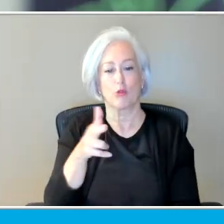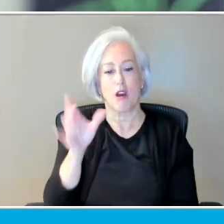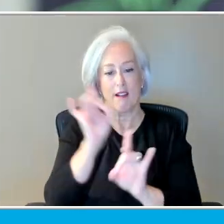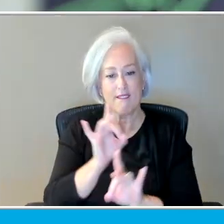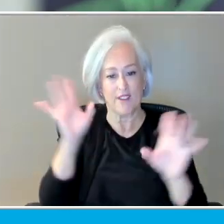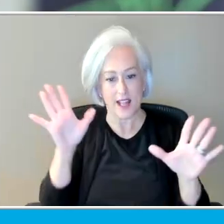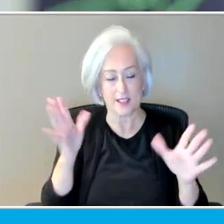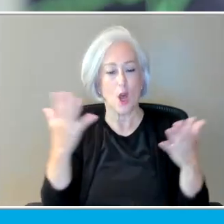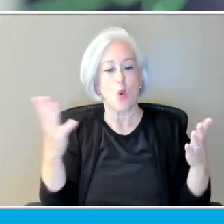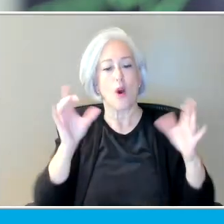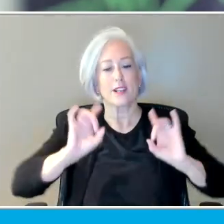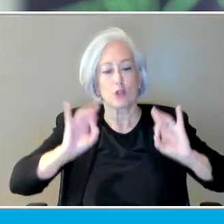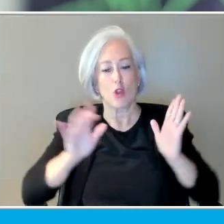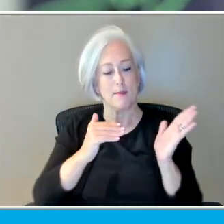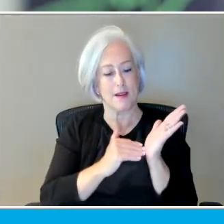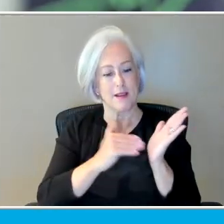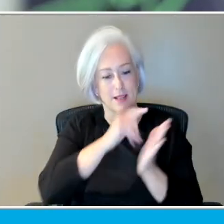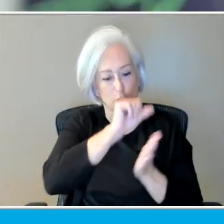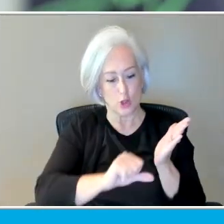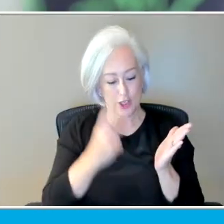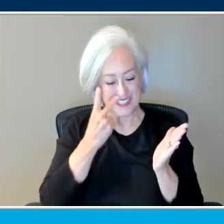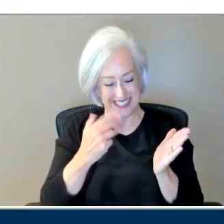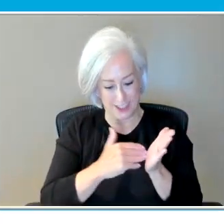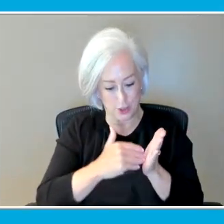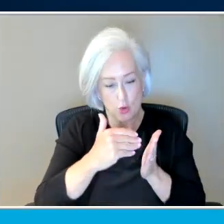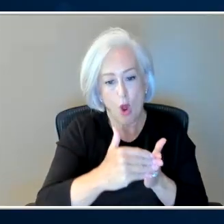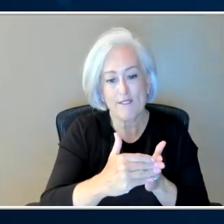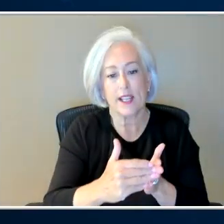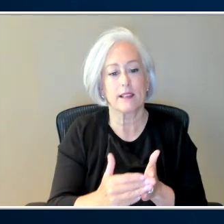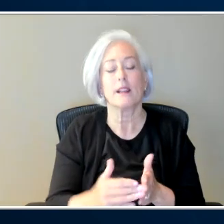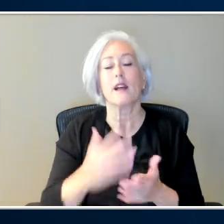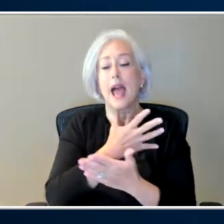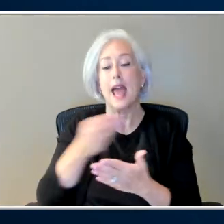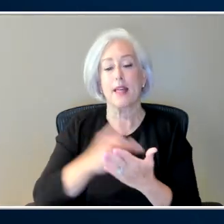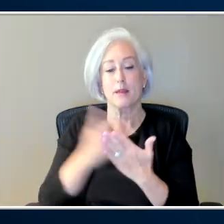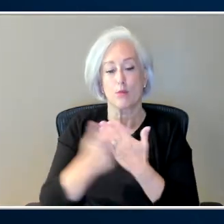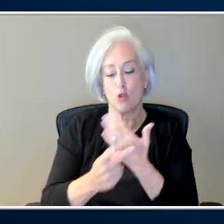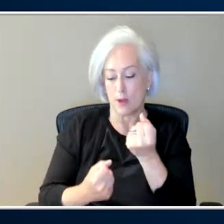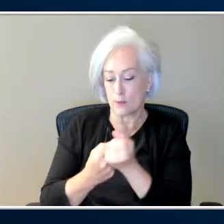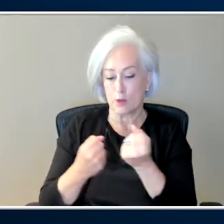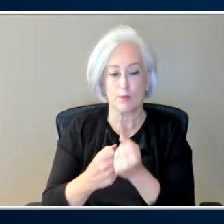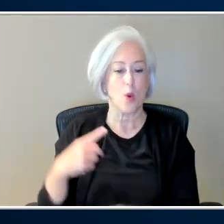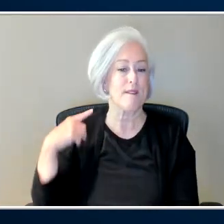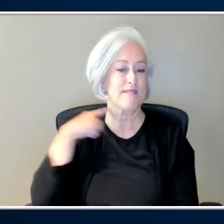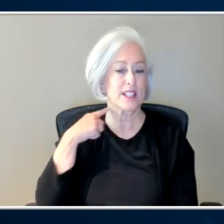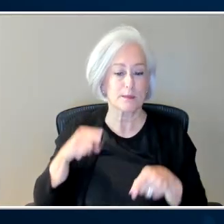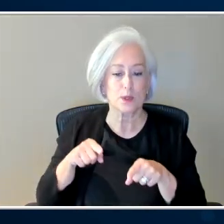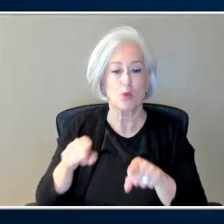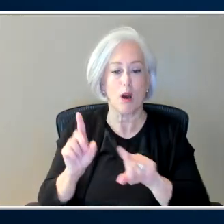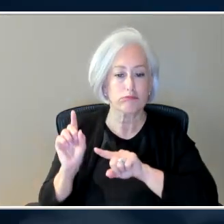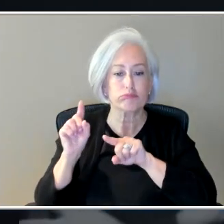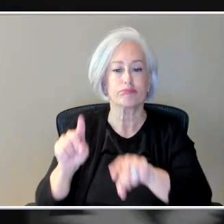on an all too frequent basis, plus the program that supports victims while they're still in the hospital, Monday at 8.